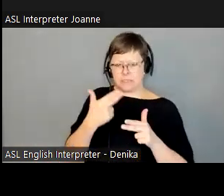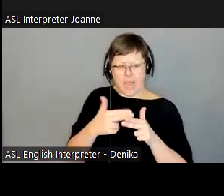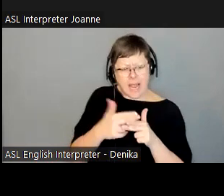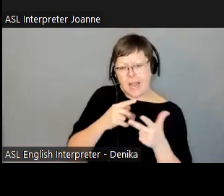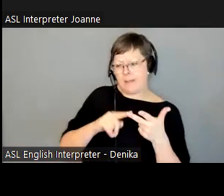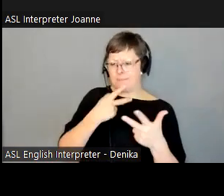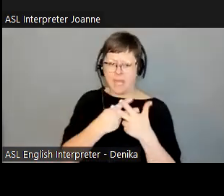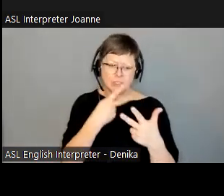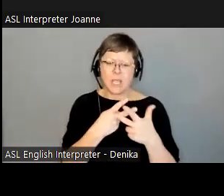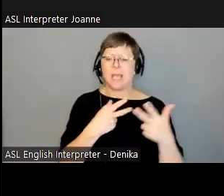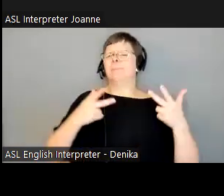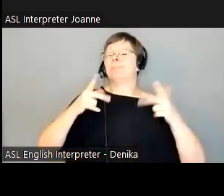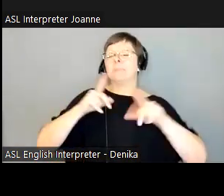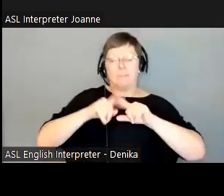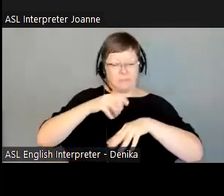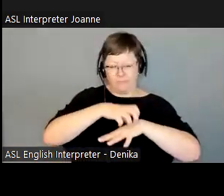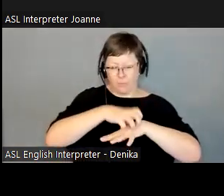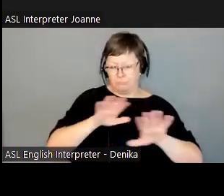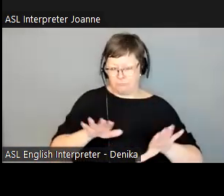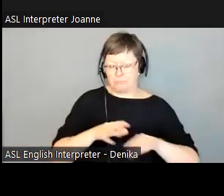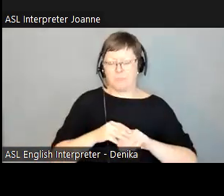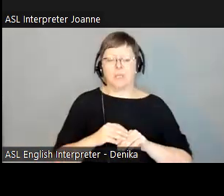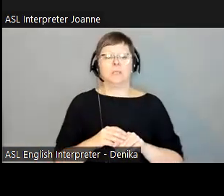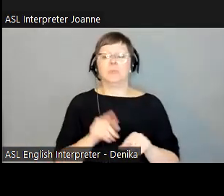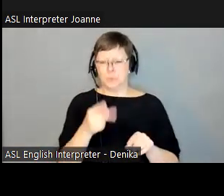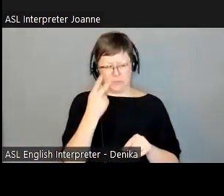on the platform. So you could see,